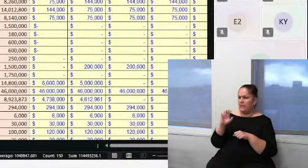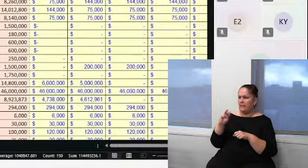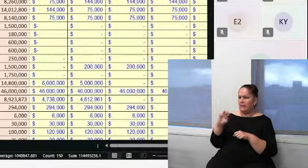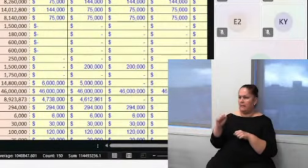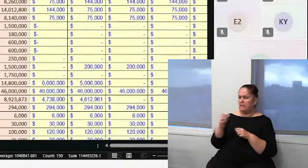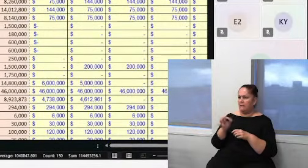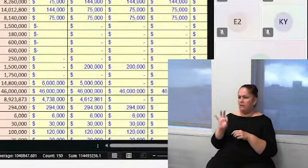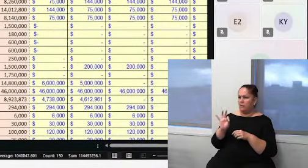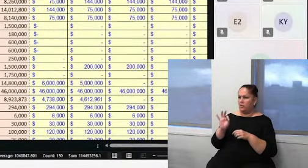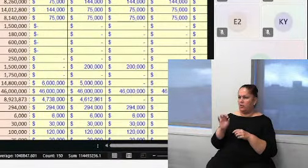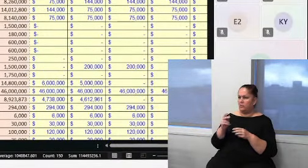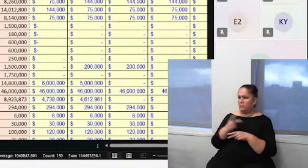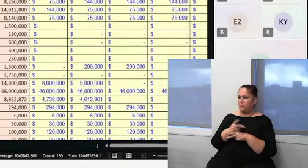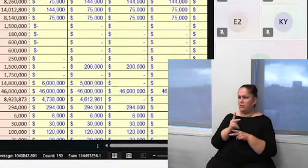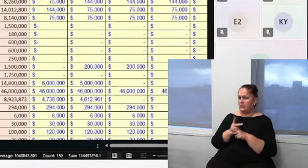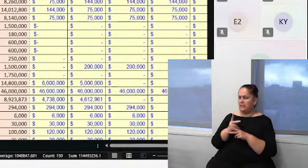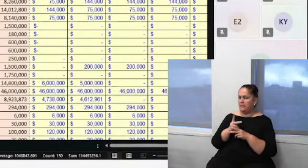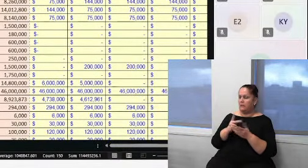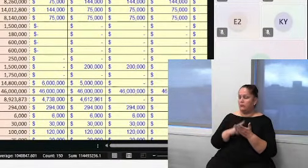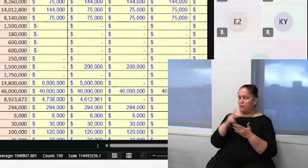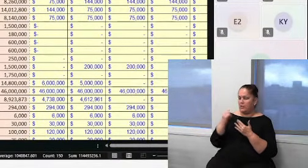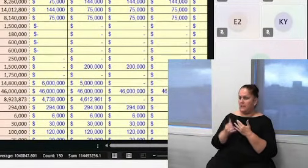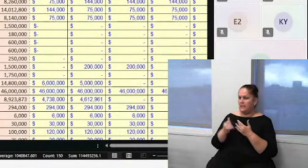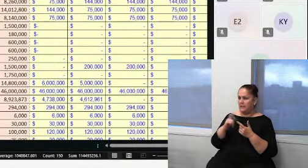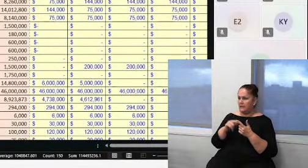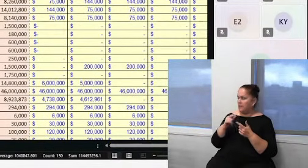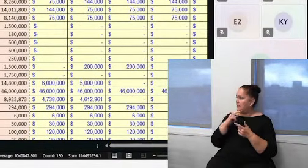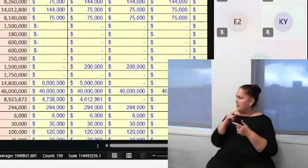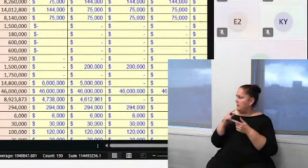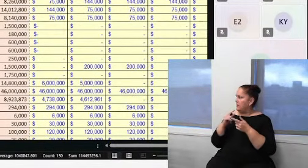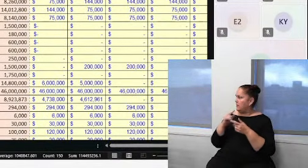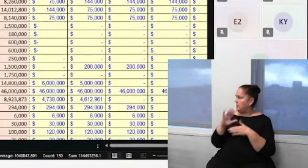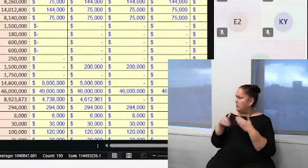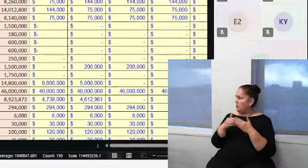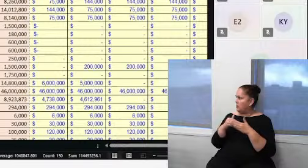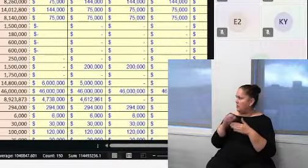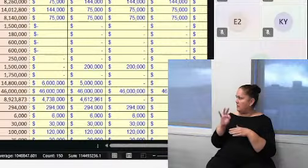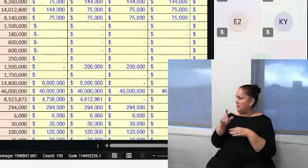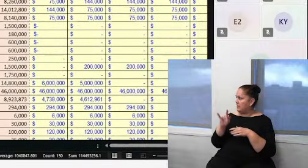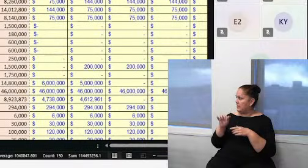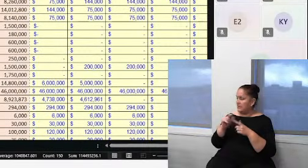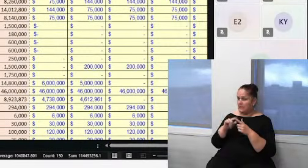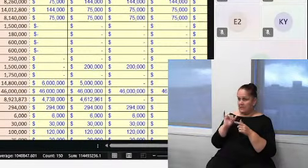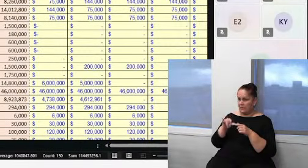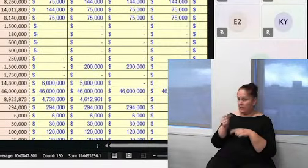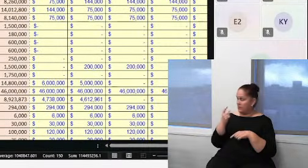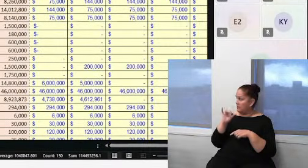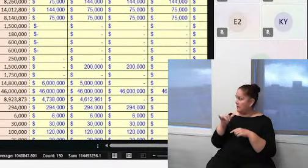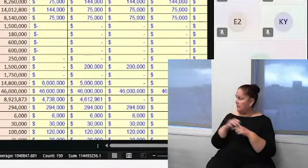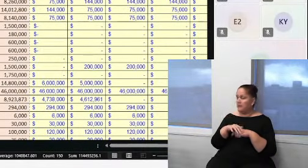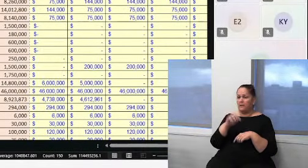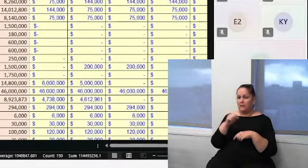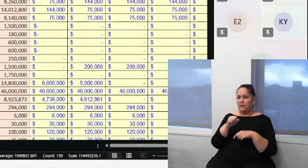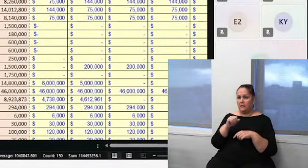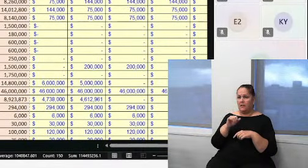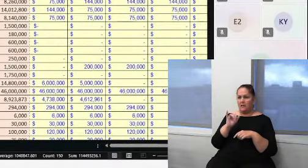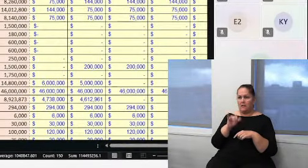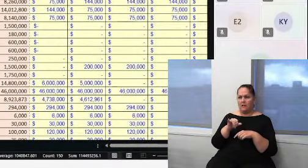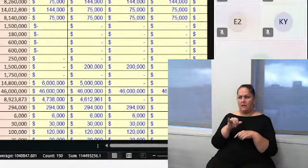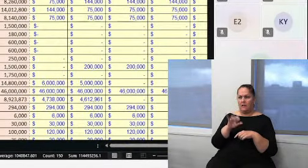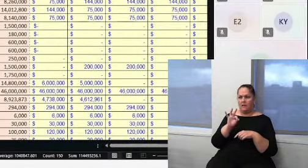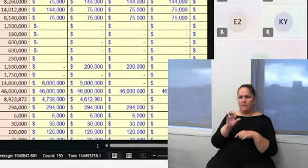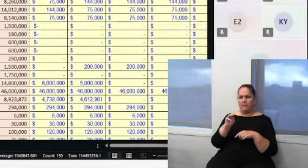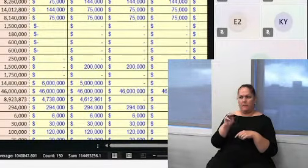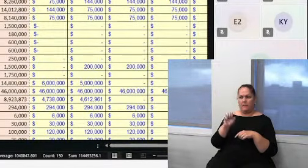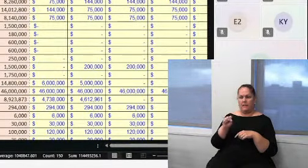year for EMS furniture projects, that's related to furniture across all of the facilities. Is that how I should understand that?